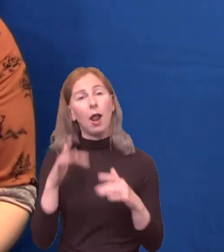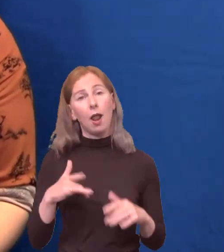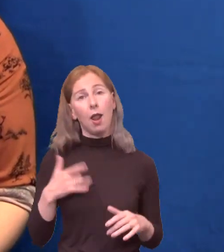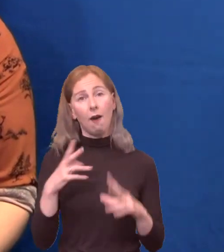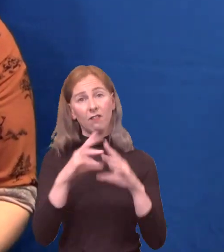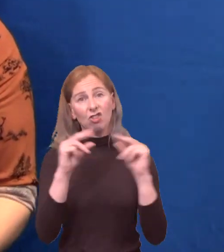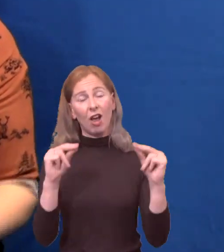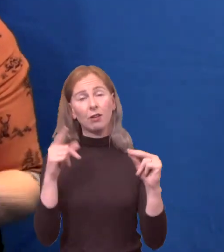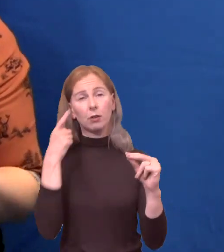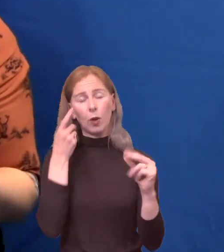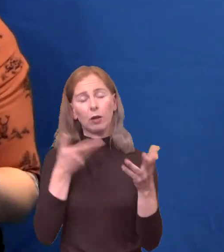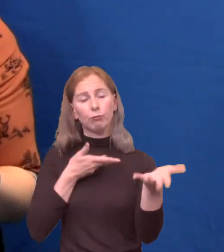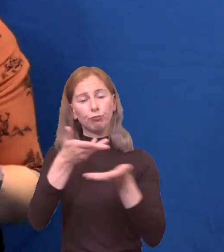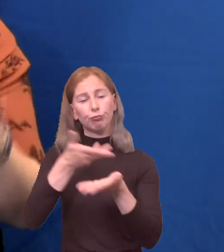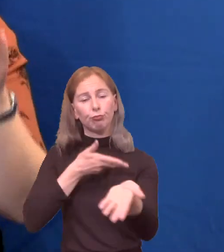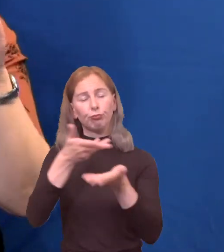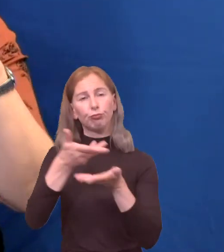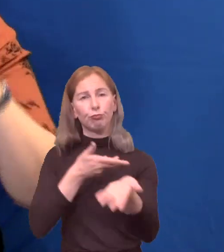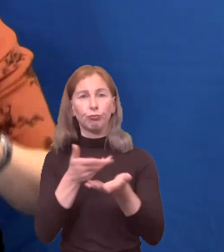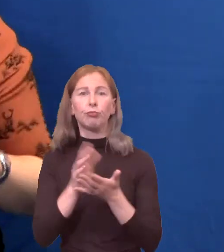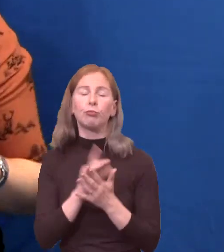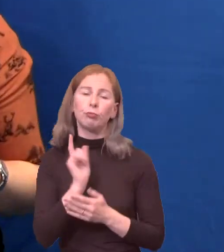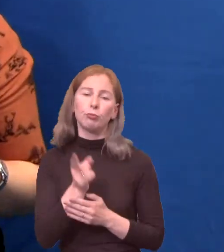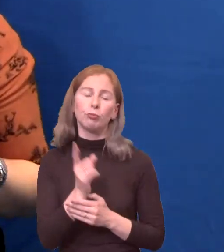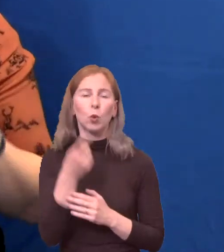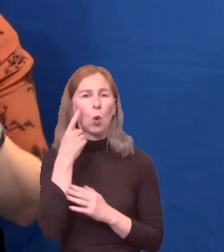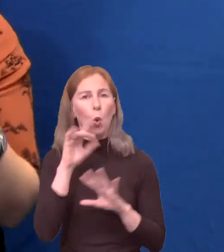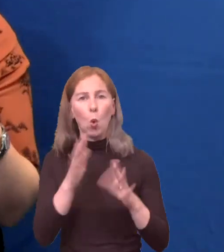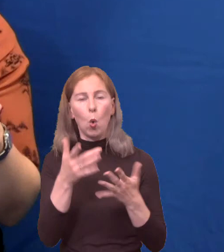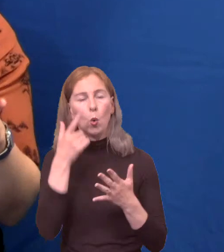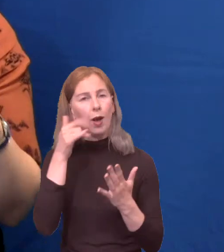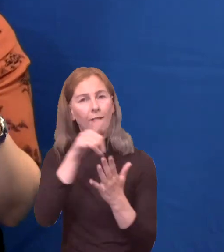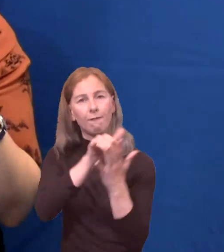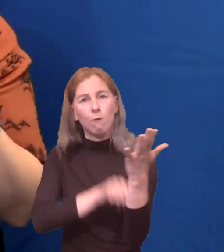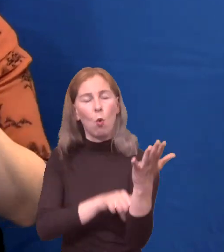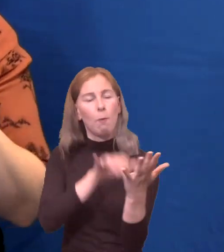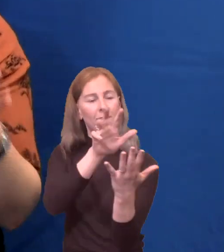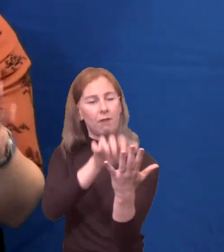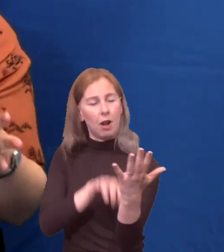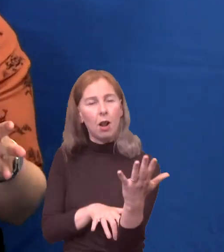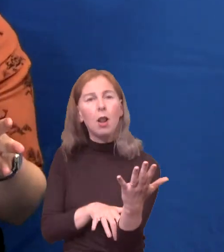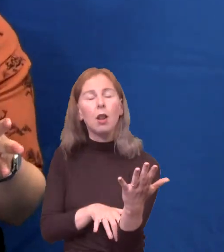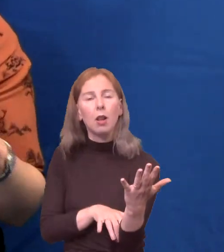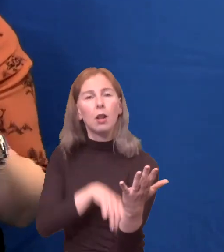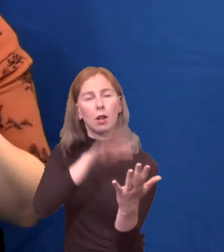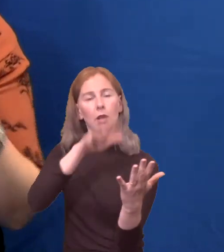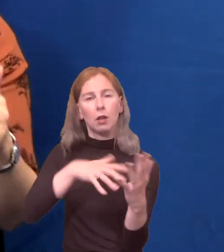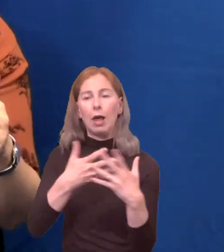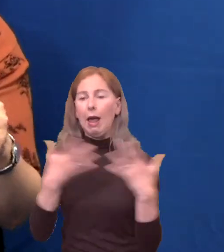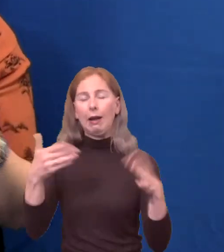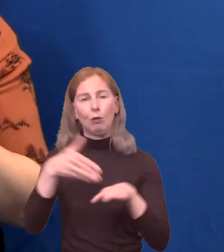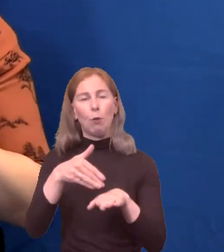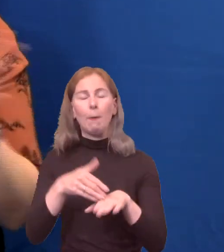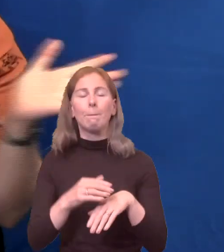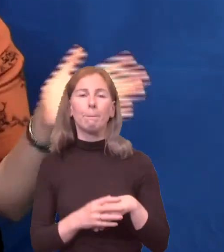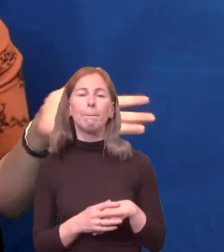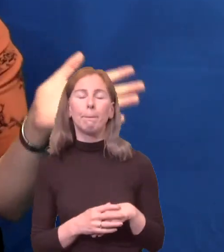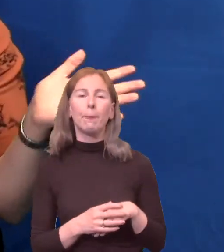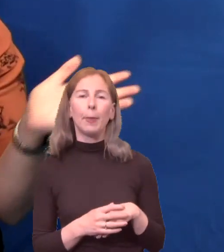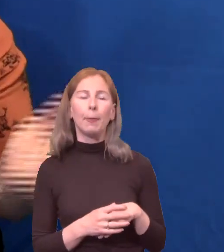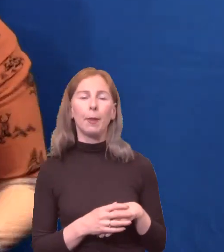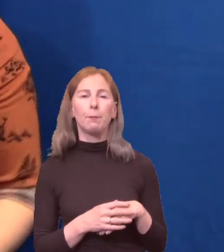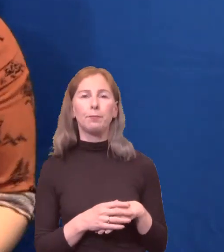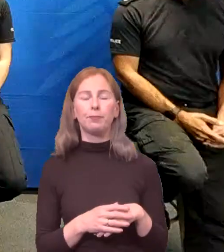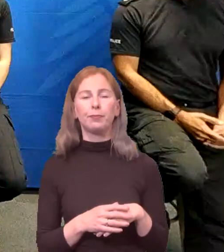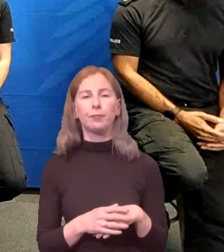function and reporting online. So you can fill in a form online to report issues to us, and they will be passed on and come